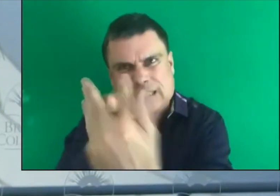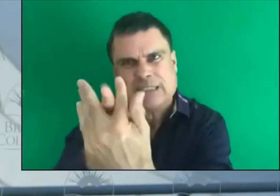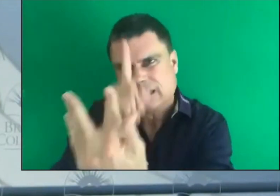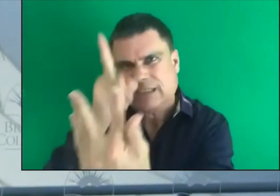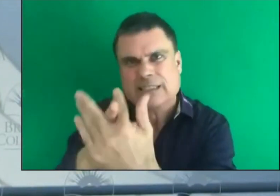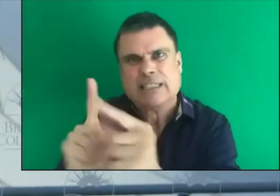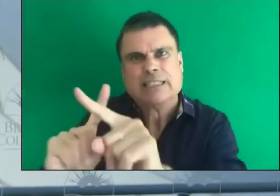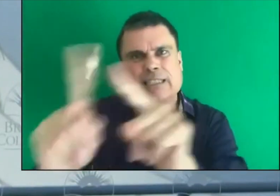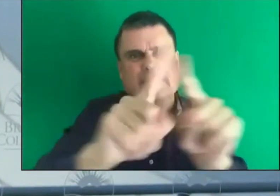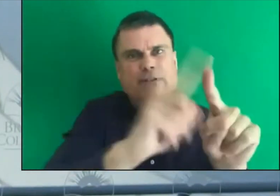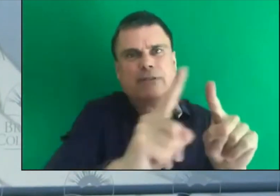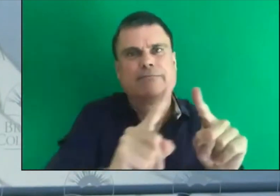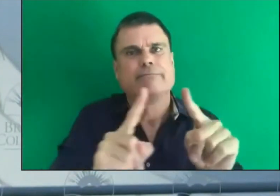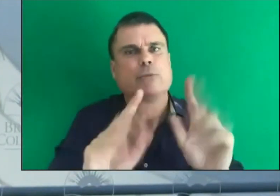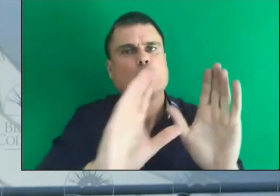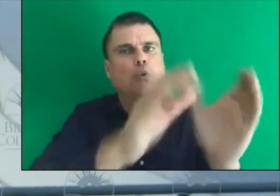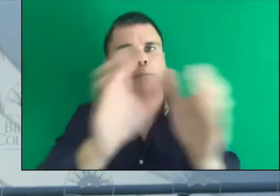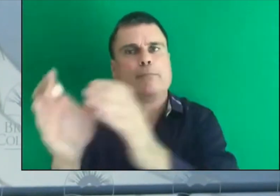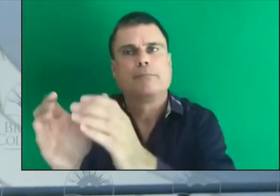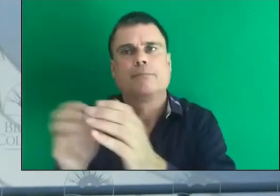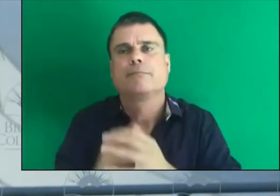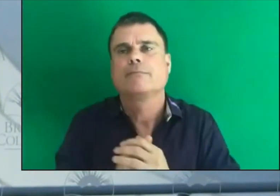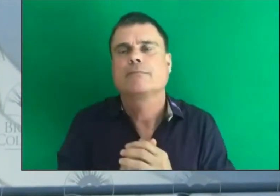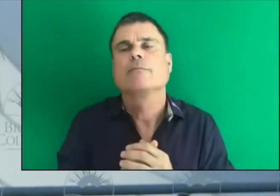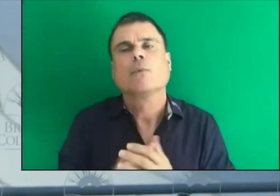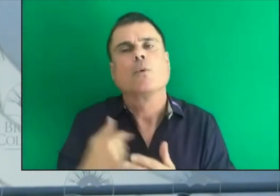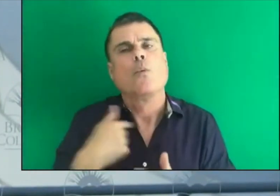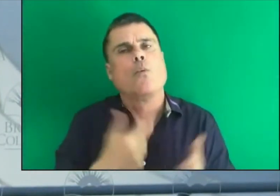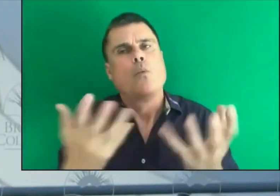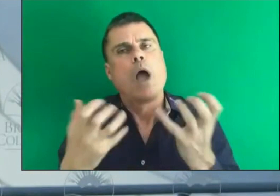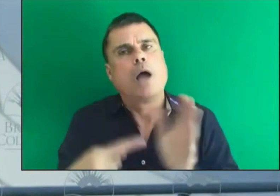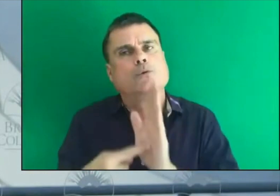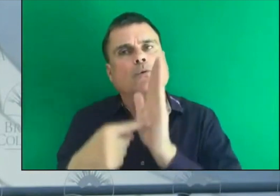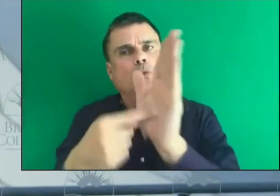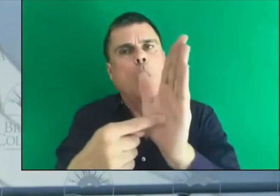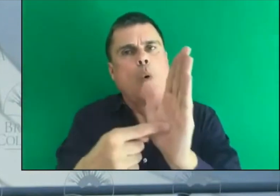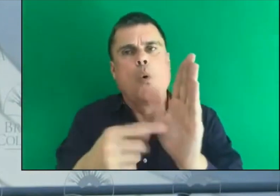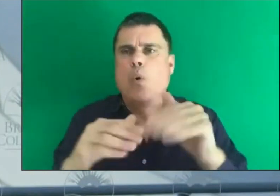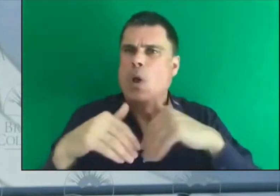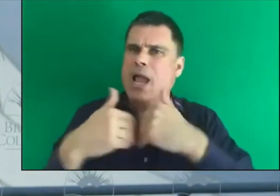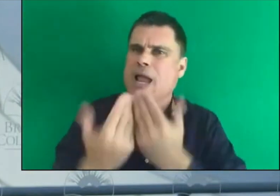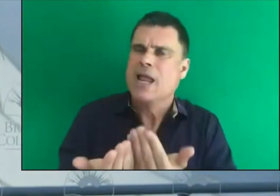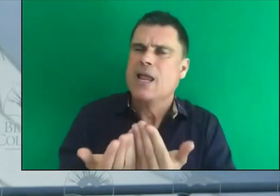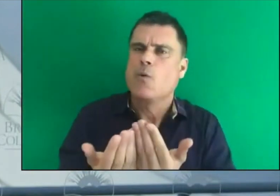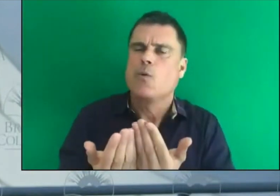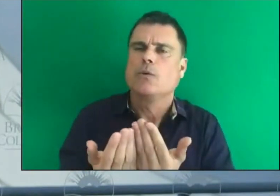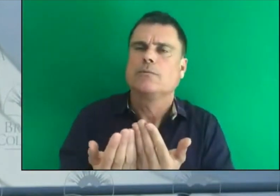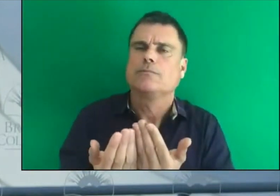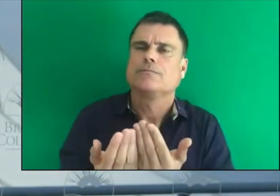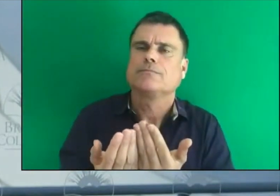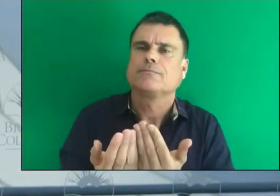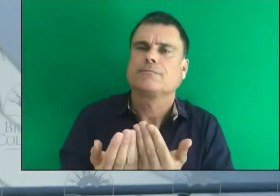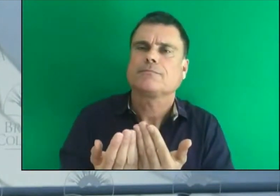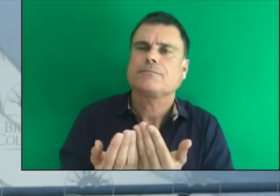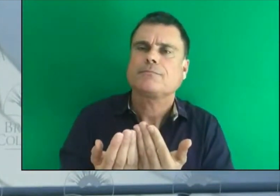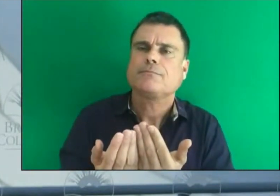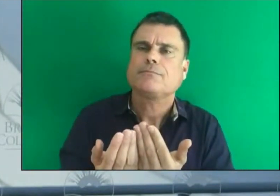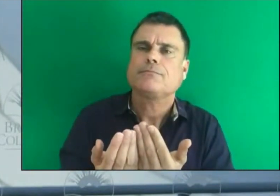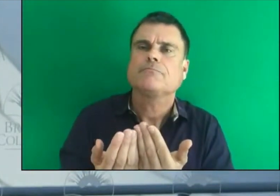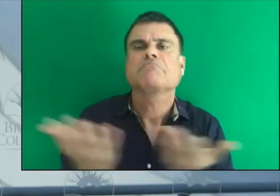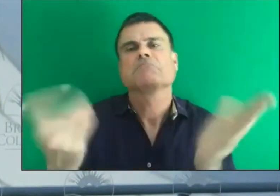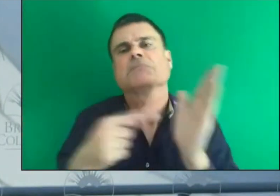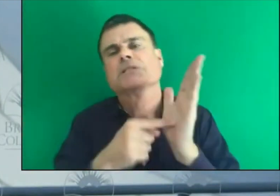languages, I think, but what the message there was, and the message at every meeting is that we can all be